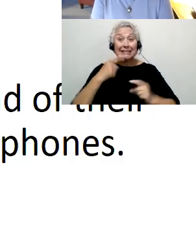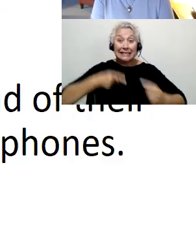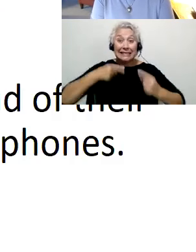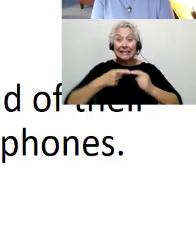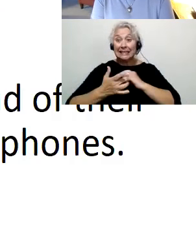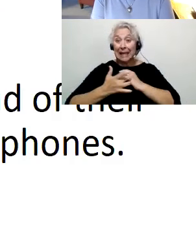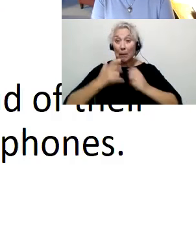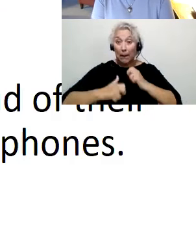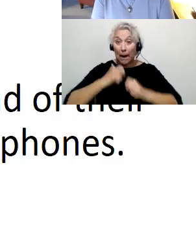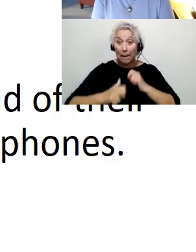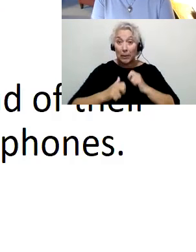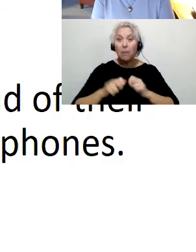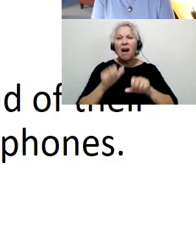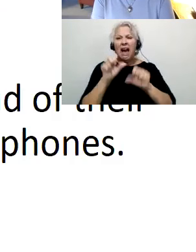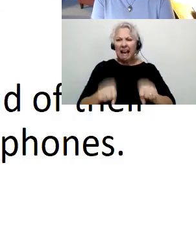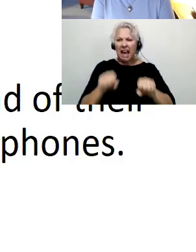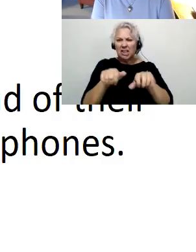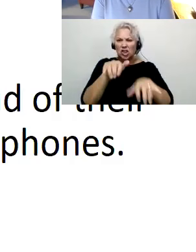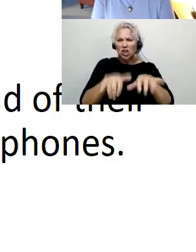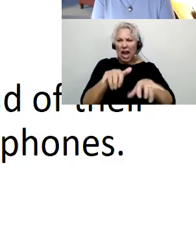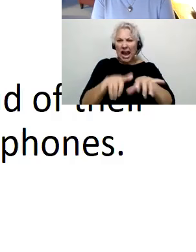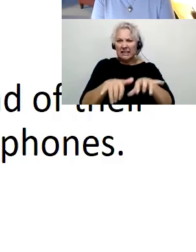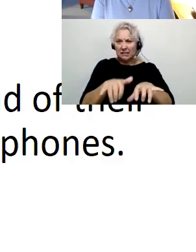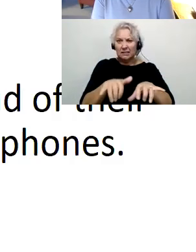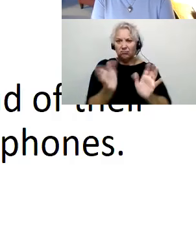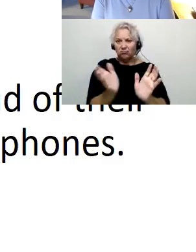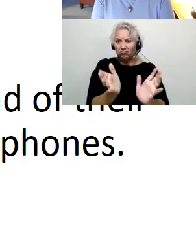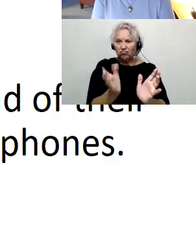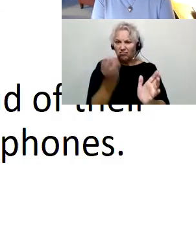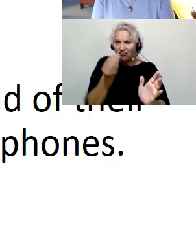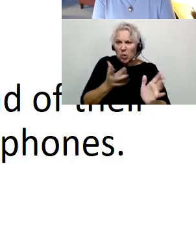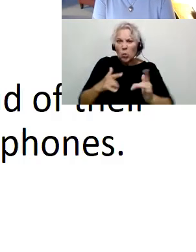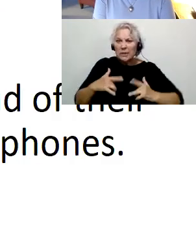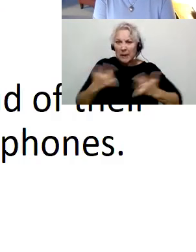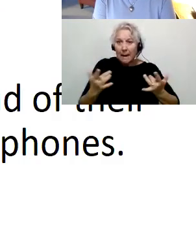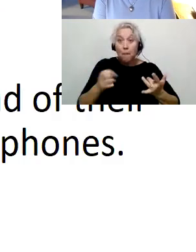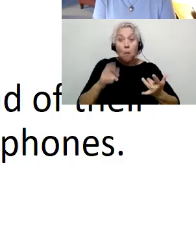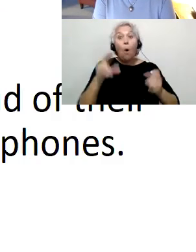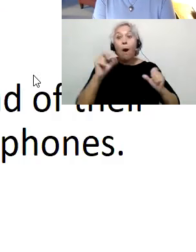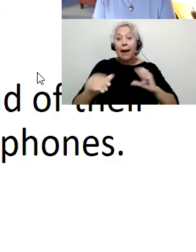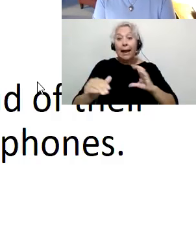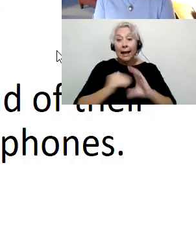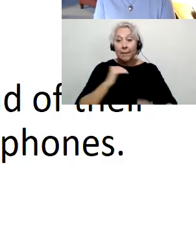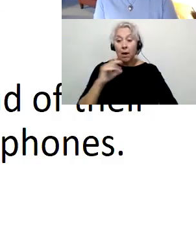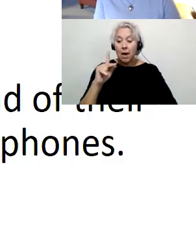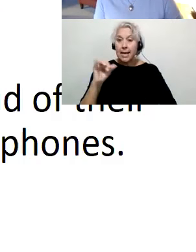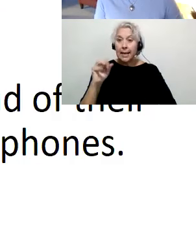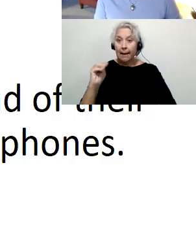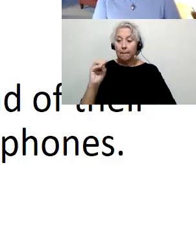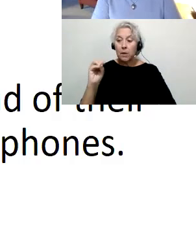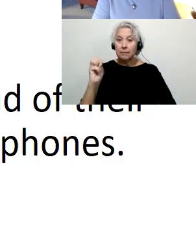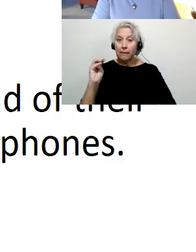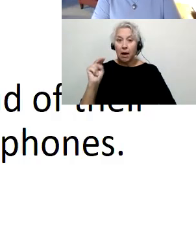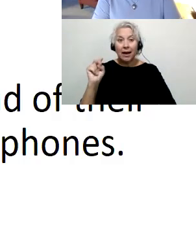you can also put that in the chat box and let us know what your challenges are. or you can email Kim Osmani directly, and